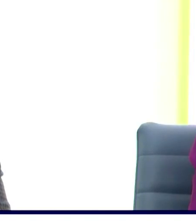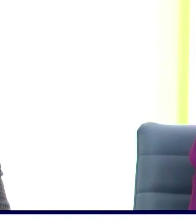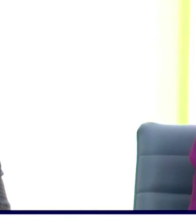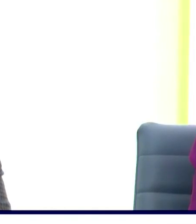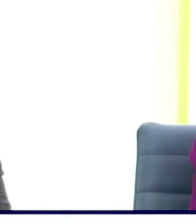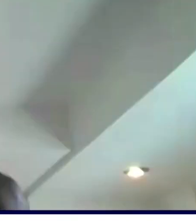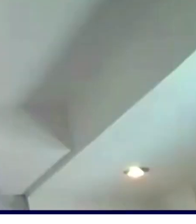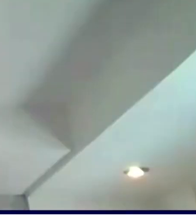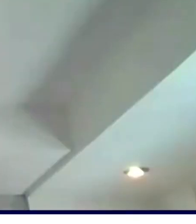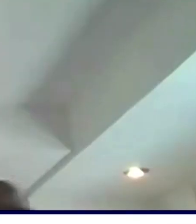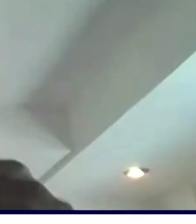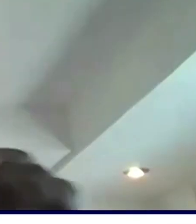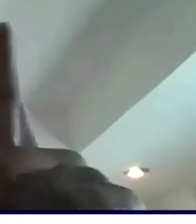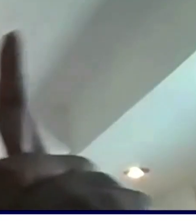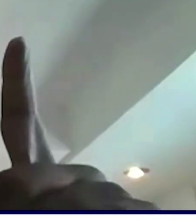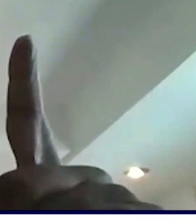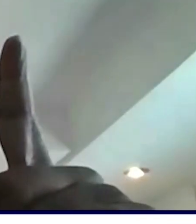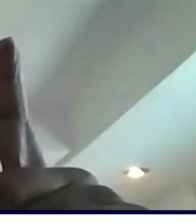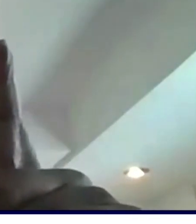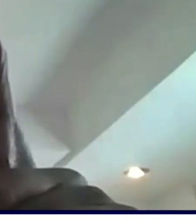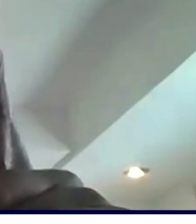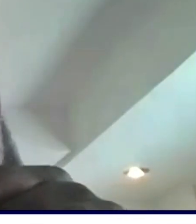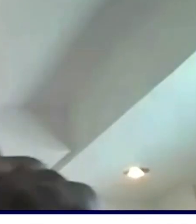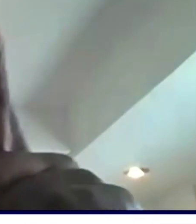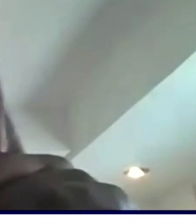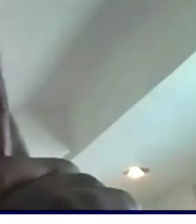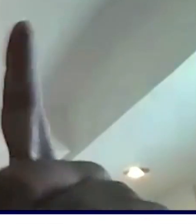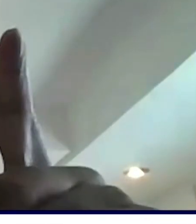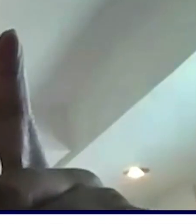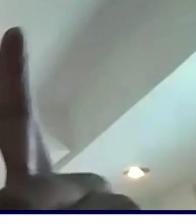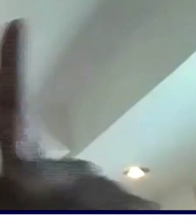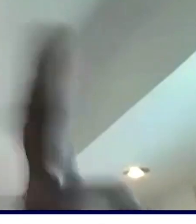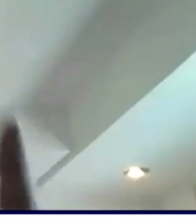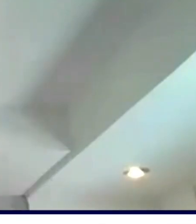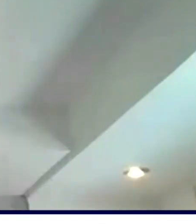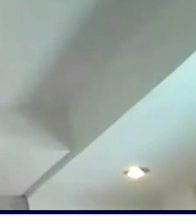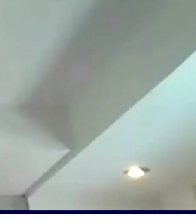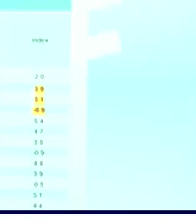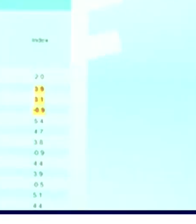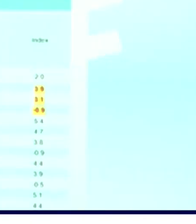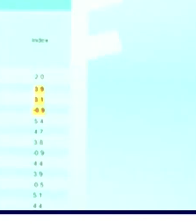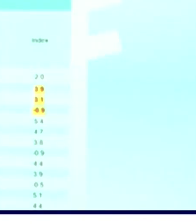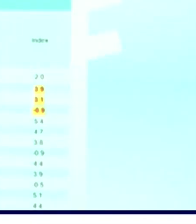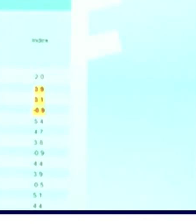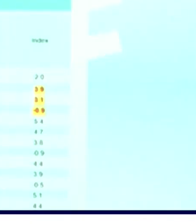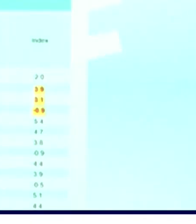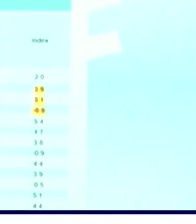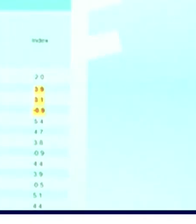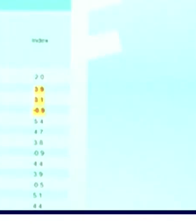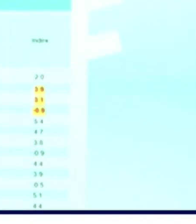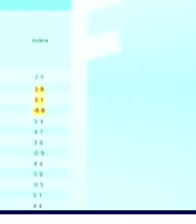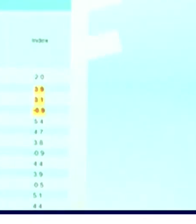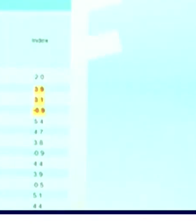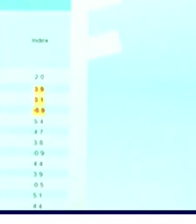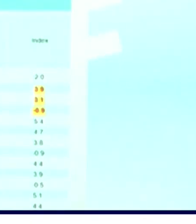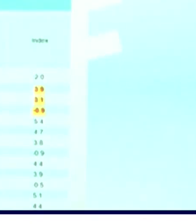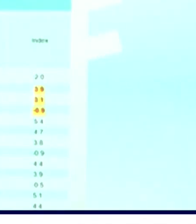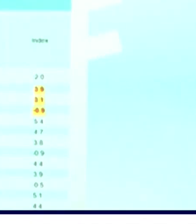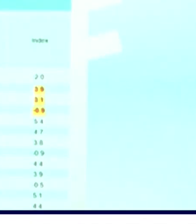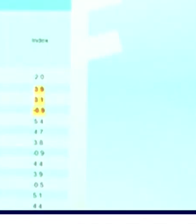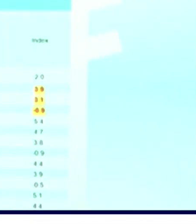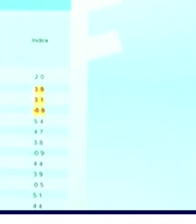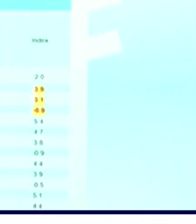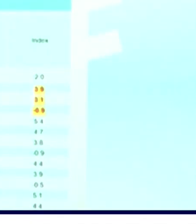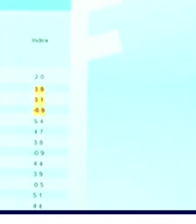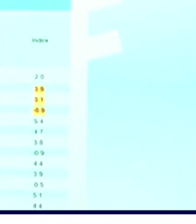production. The economy on a path for double-digit growth. A survey finds people are currently less likely to take the